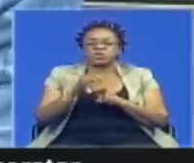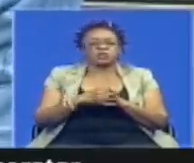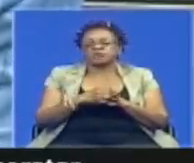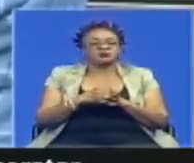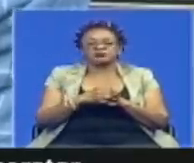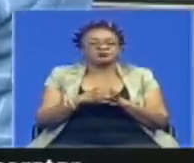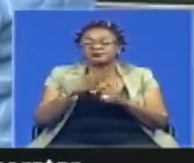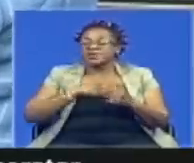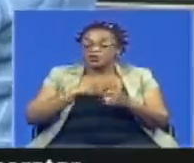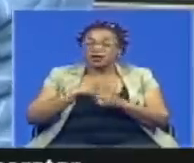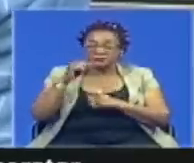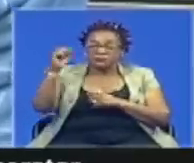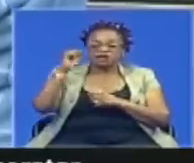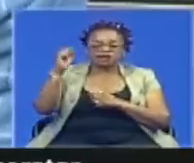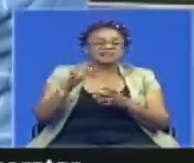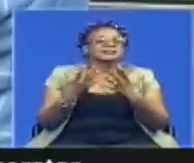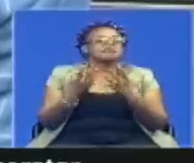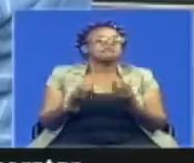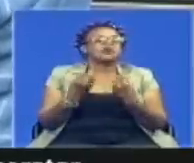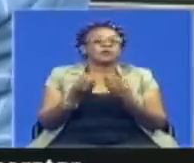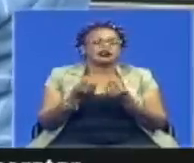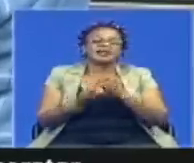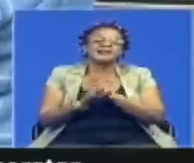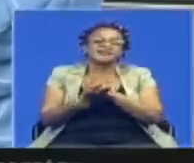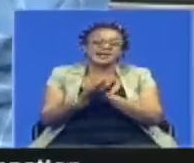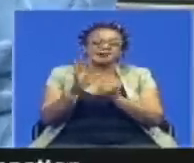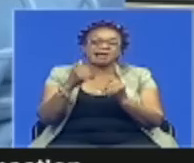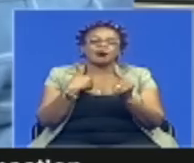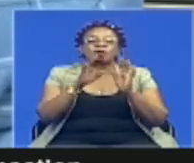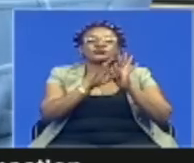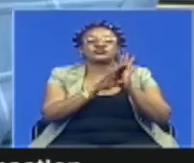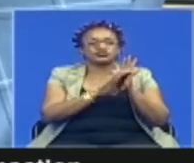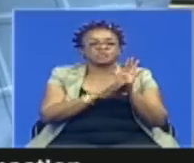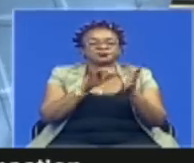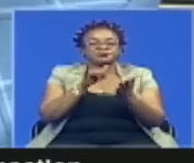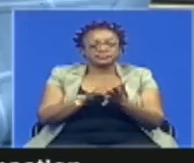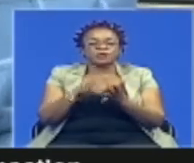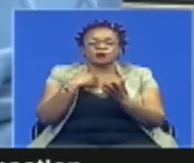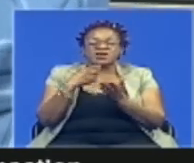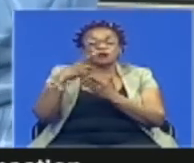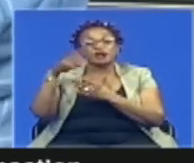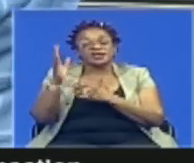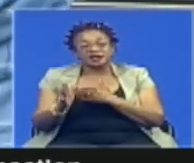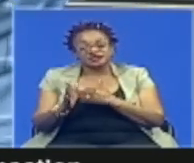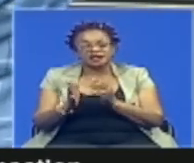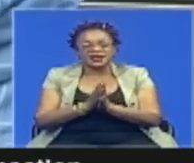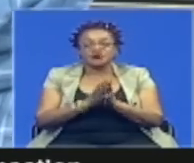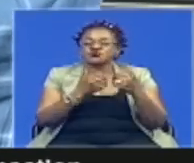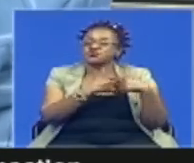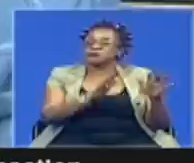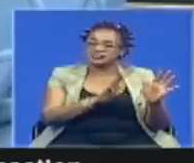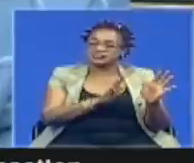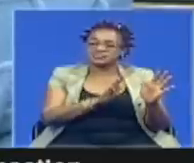Our politics is simply defined by our constitution, that there will be winners and there will be losers.